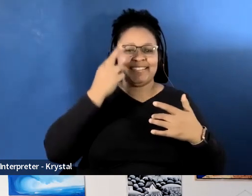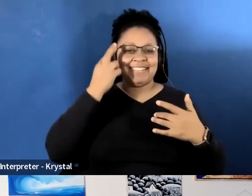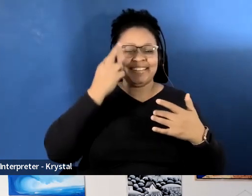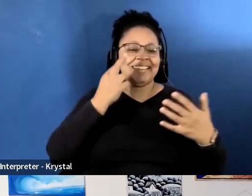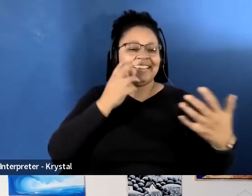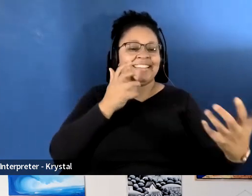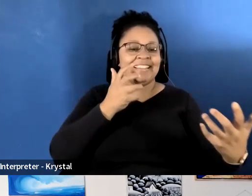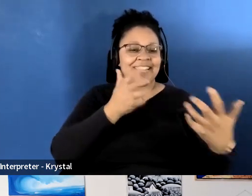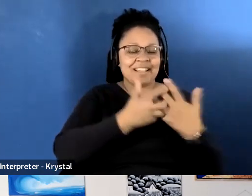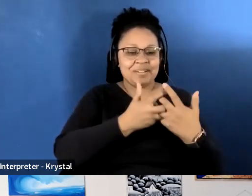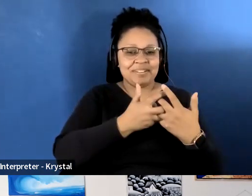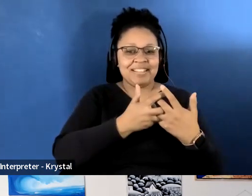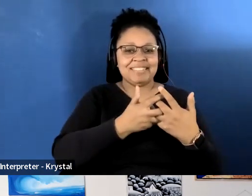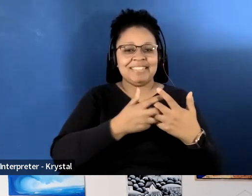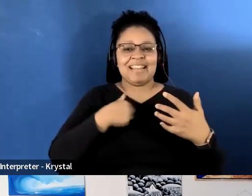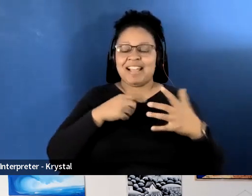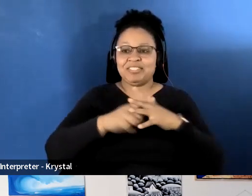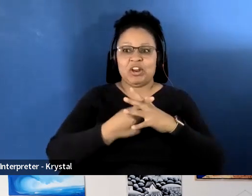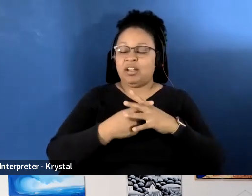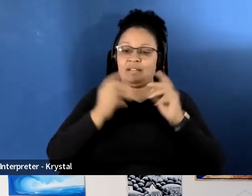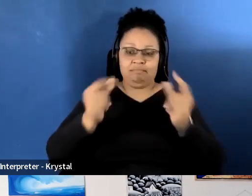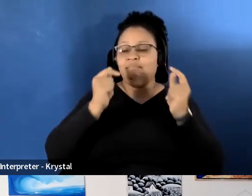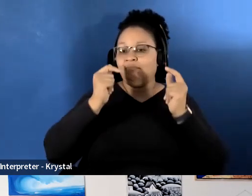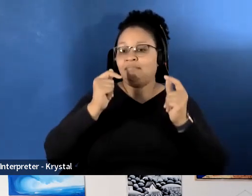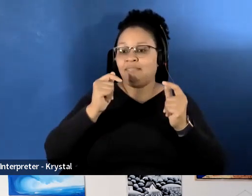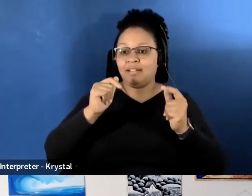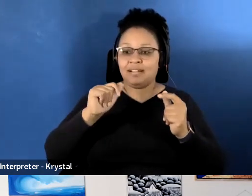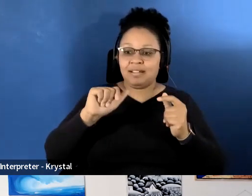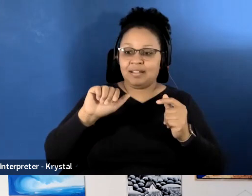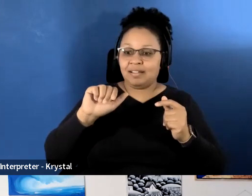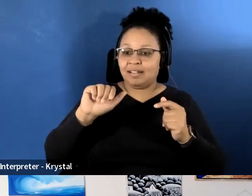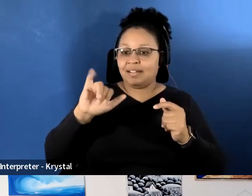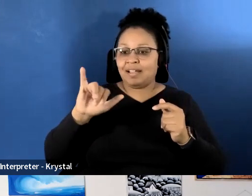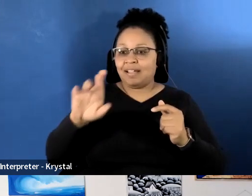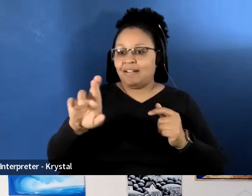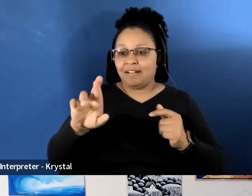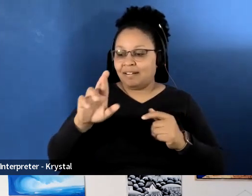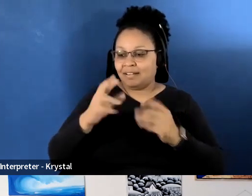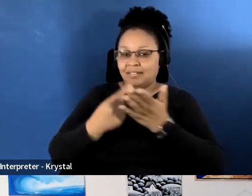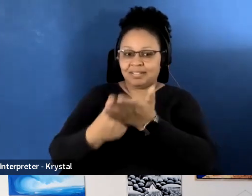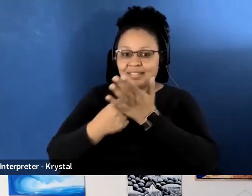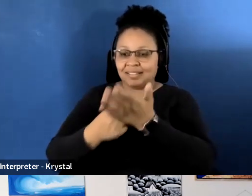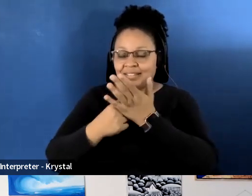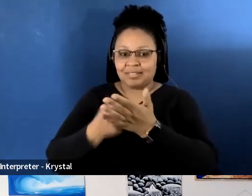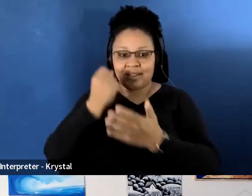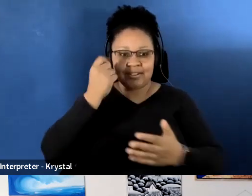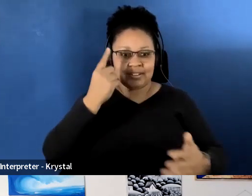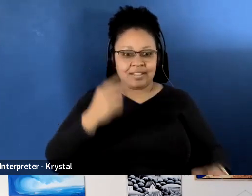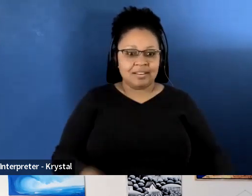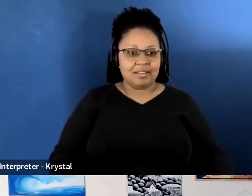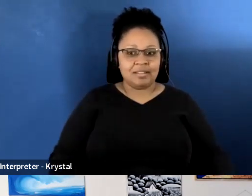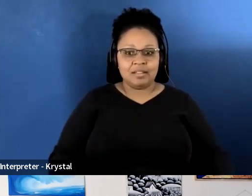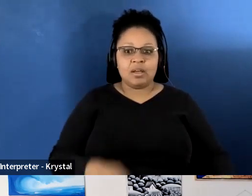talk, so I get it. All right. Thank you. So, Amy and Molly,